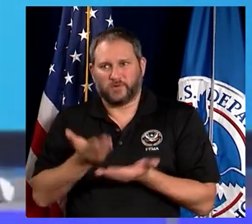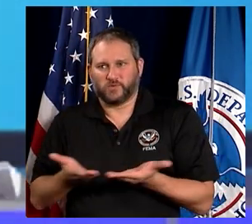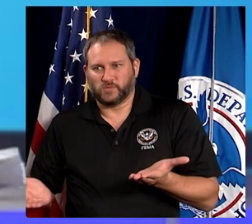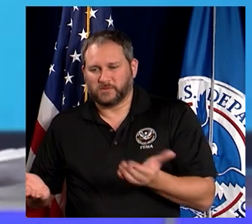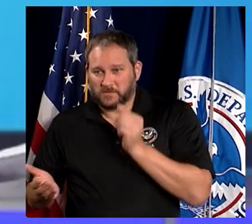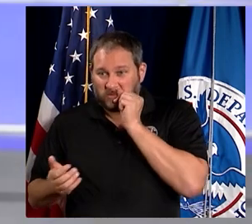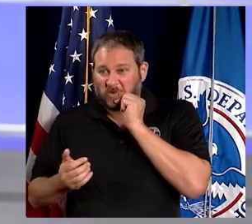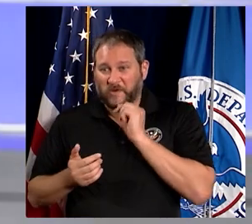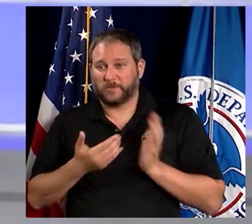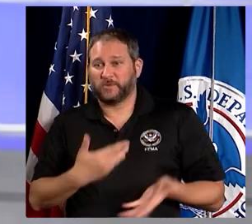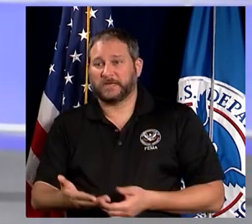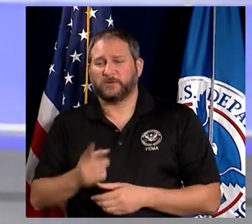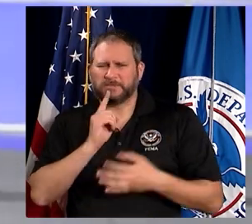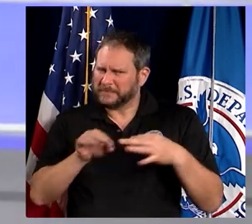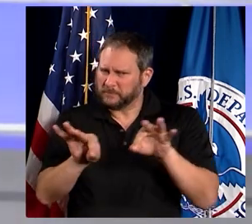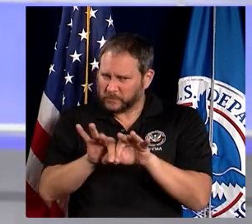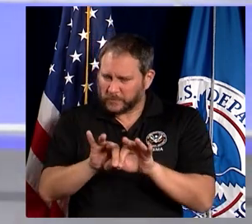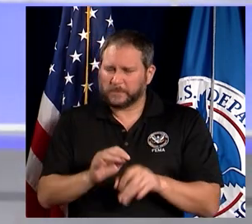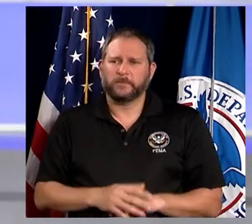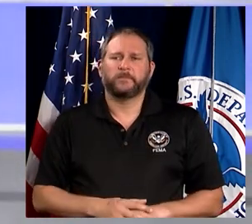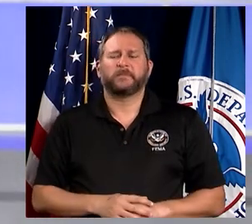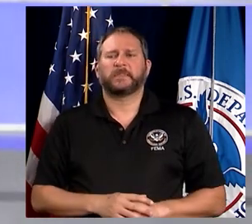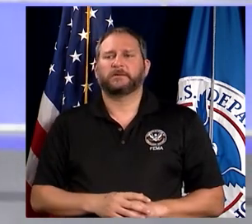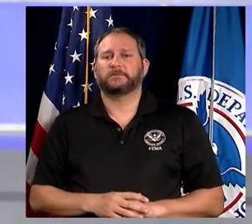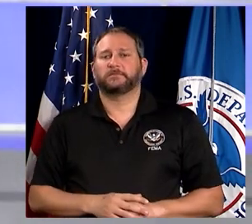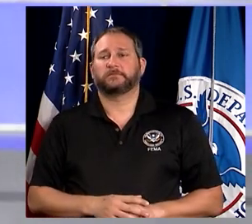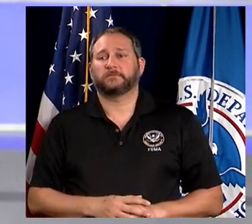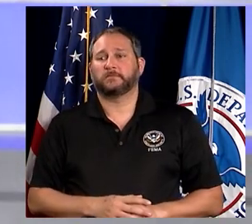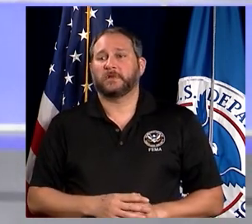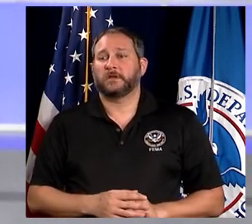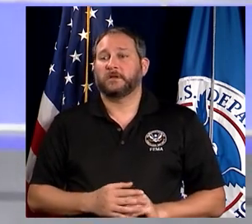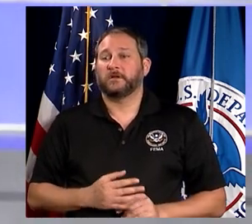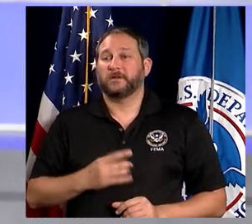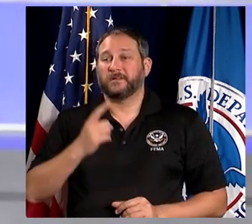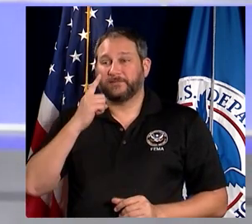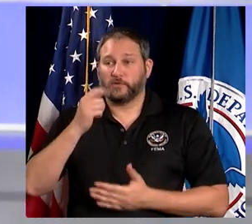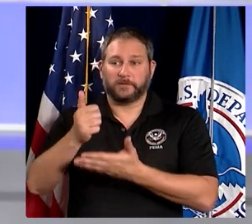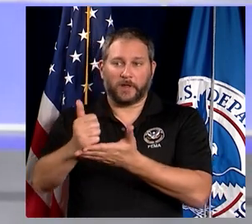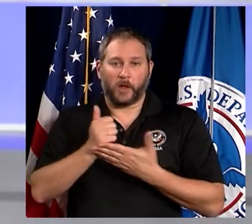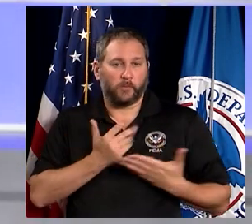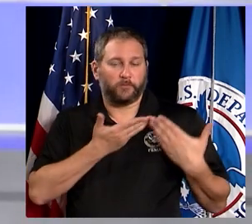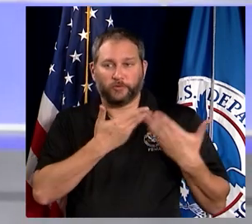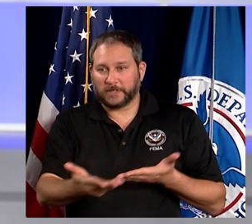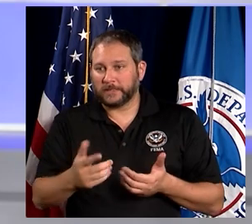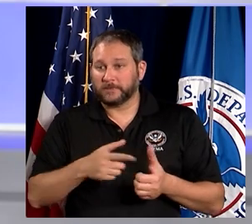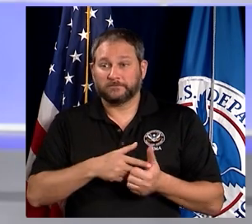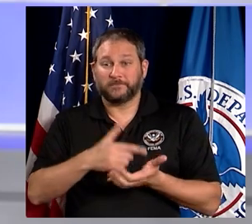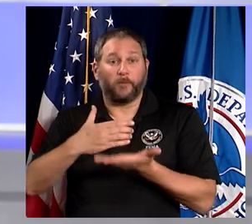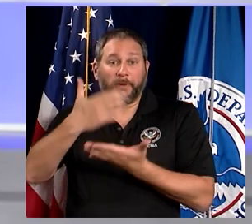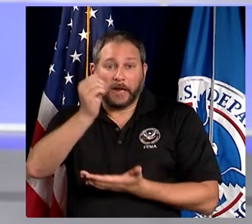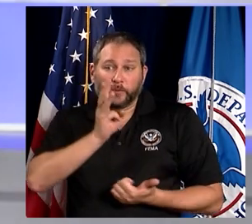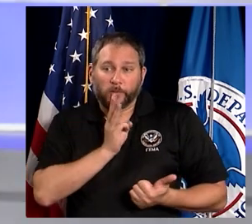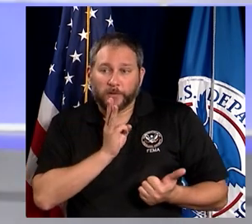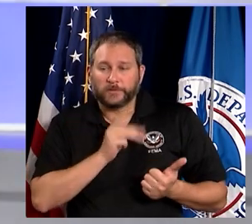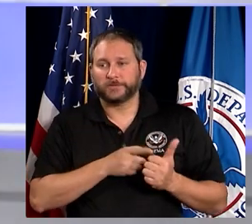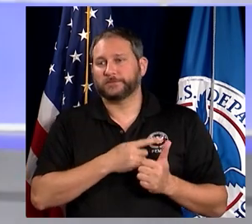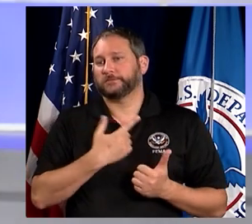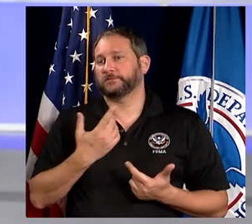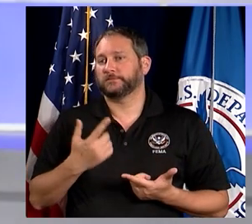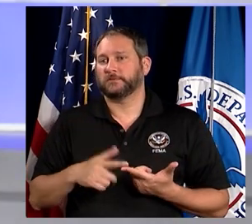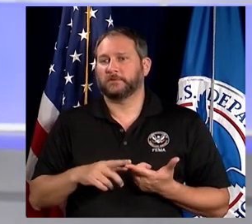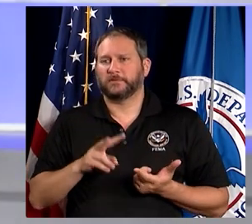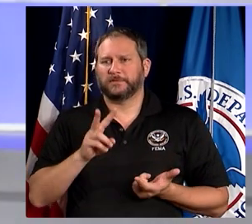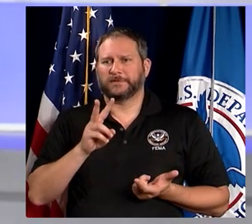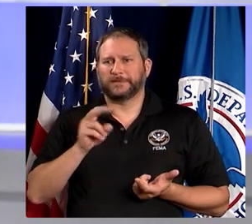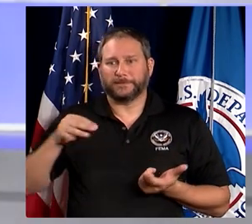really important. So, you know, it's certainly helpful to bring bottled water. It's even more helpful to bring a